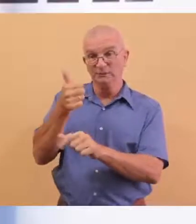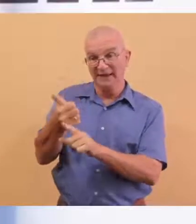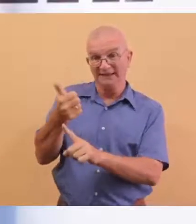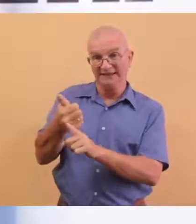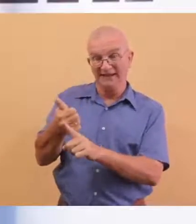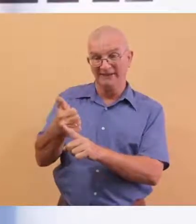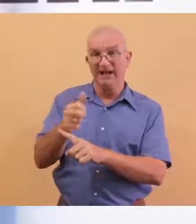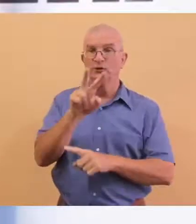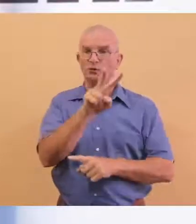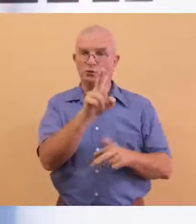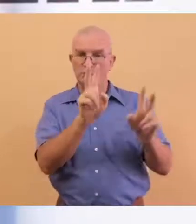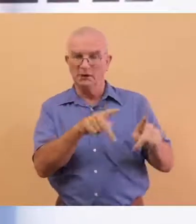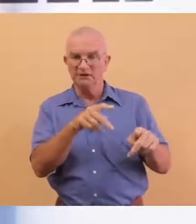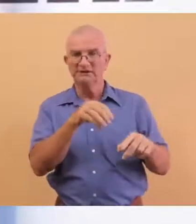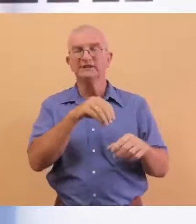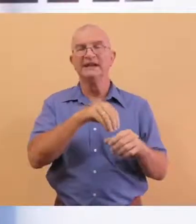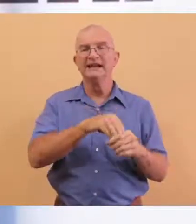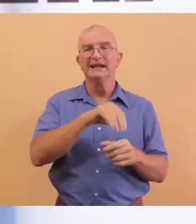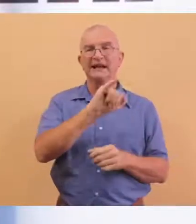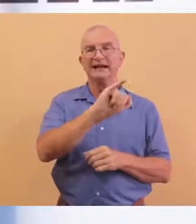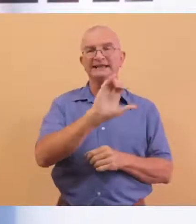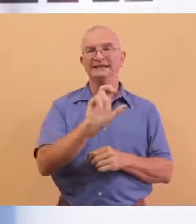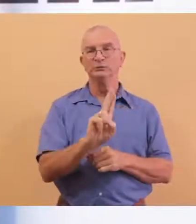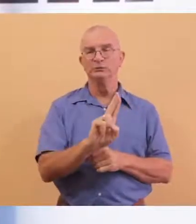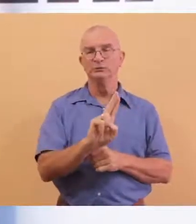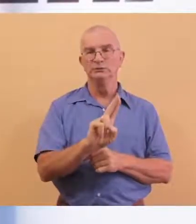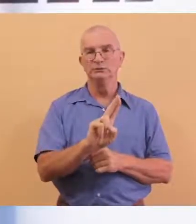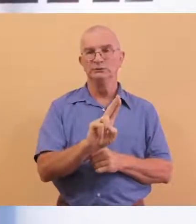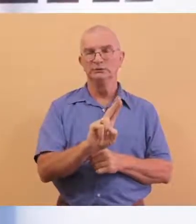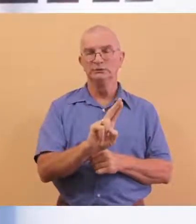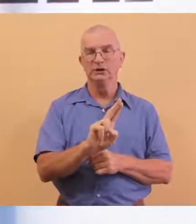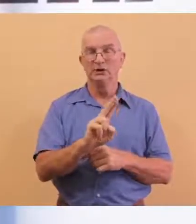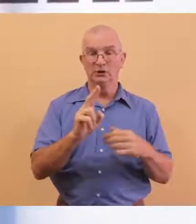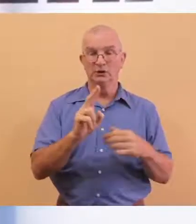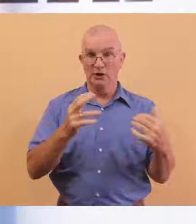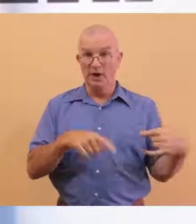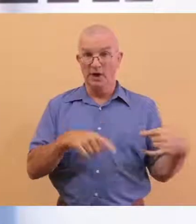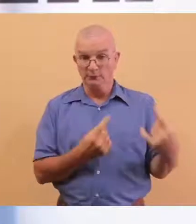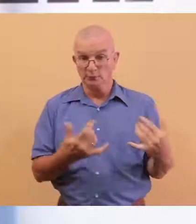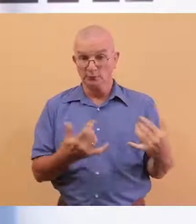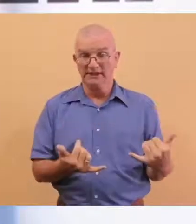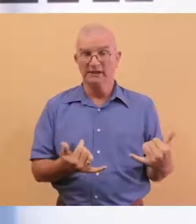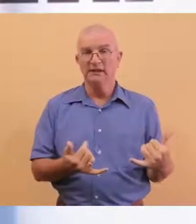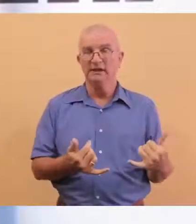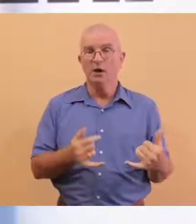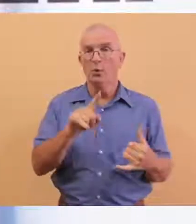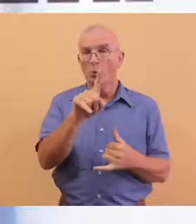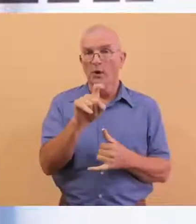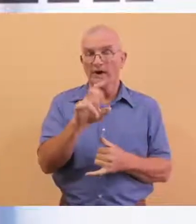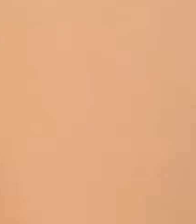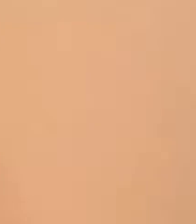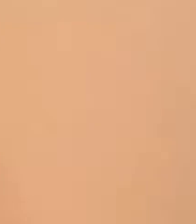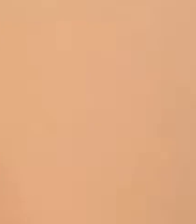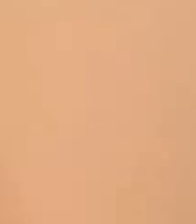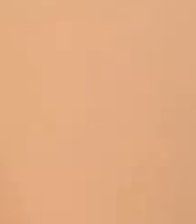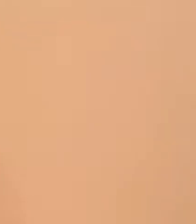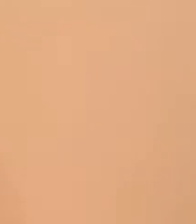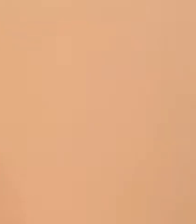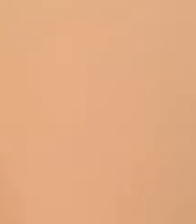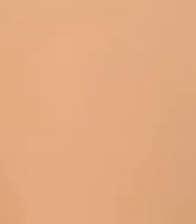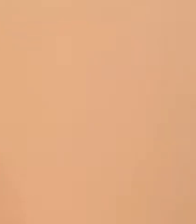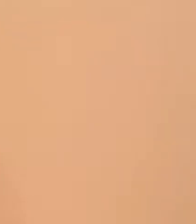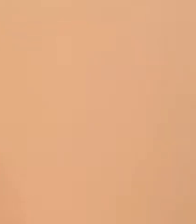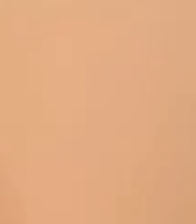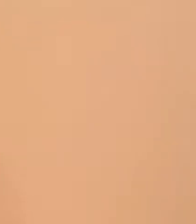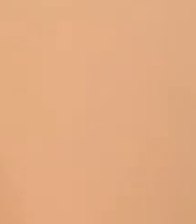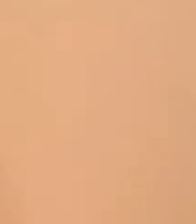2 persons are in the COVID ICU. To date, 186 persons have recovered.